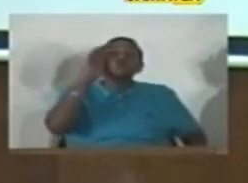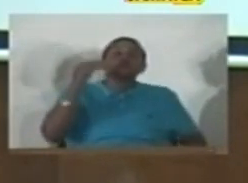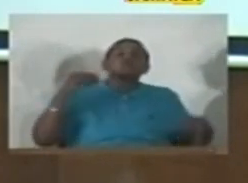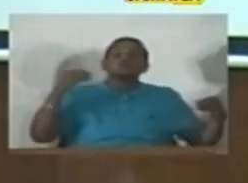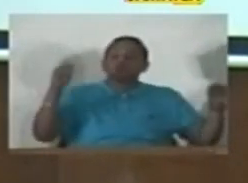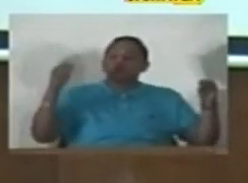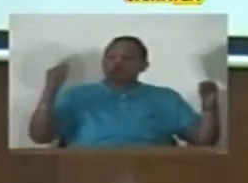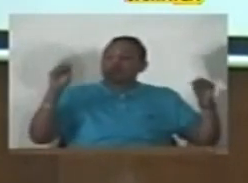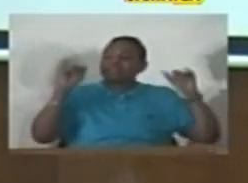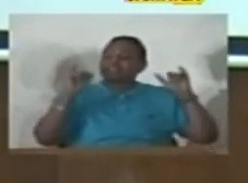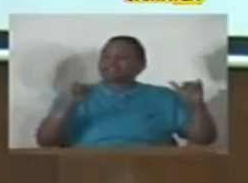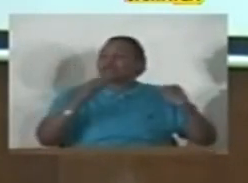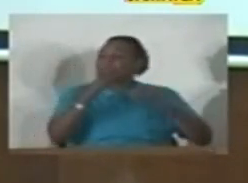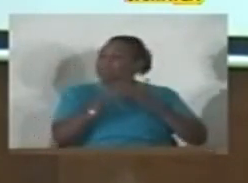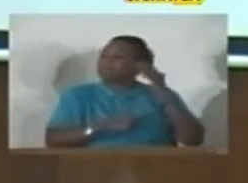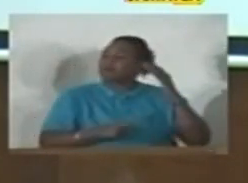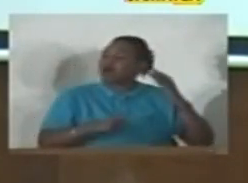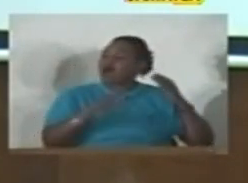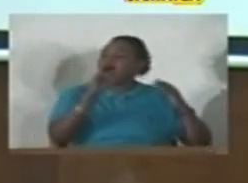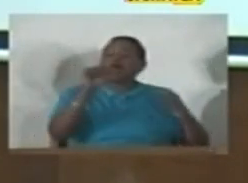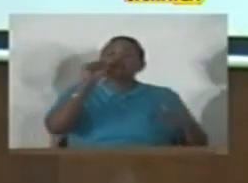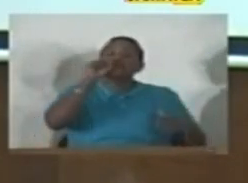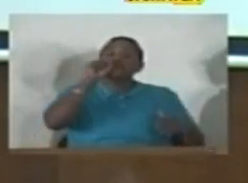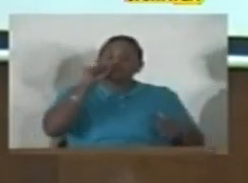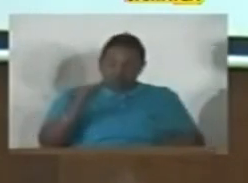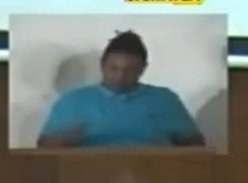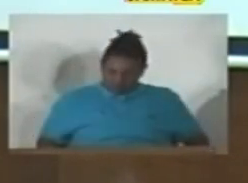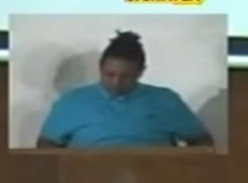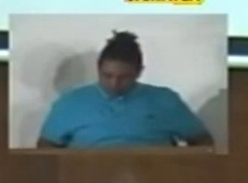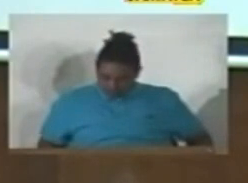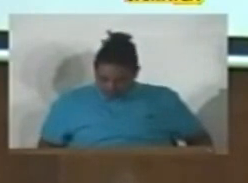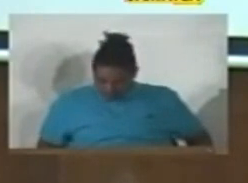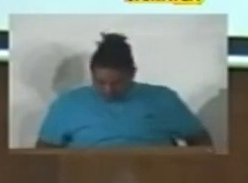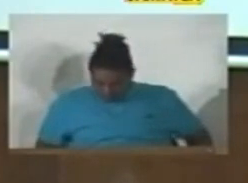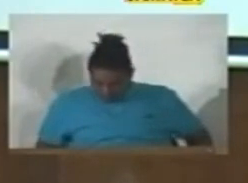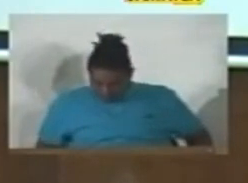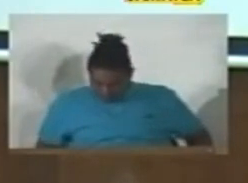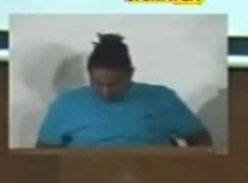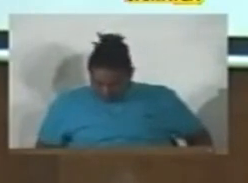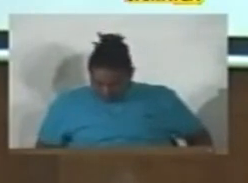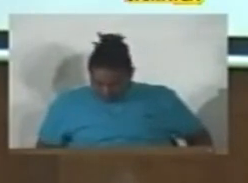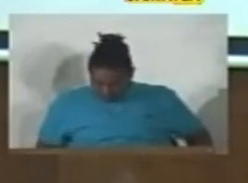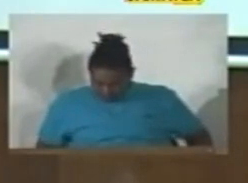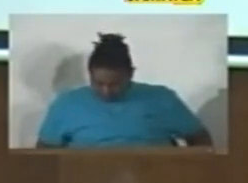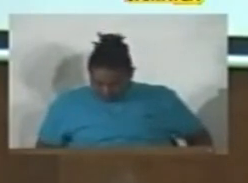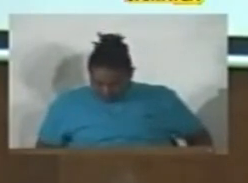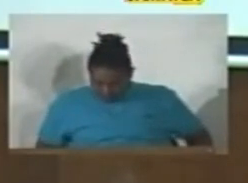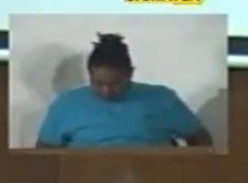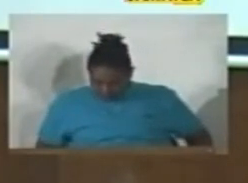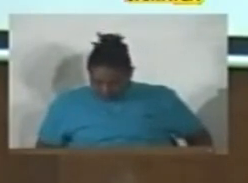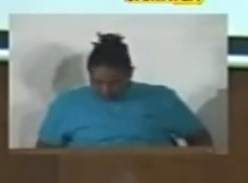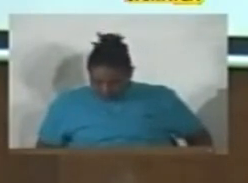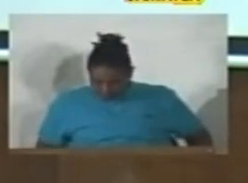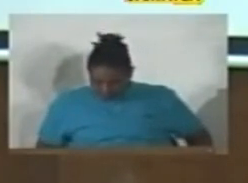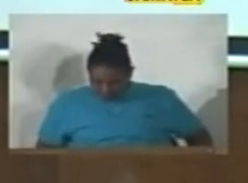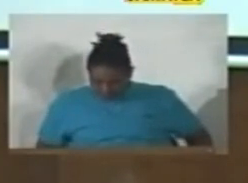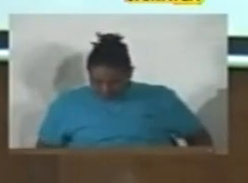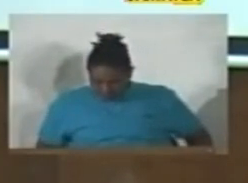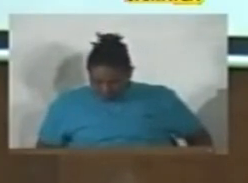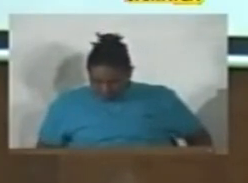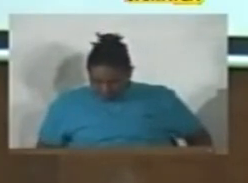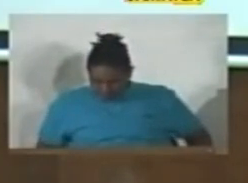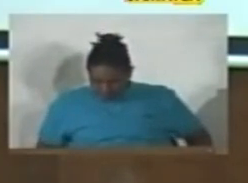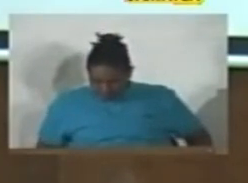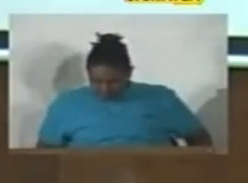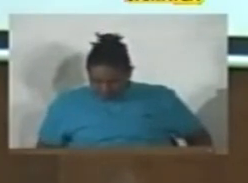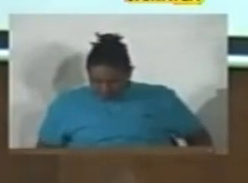at the same price as the bag juice. And we are looking to get rid of the bag juice out